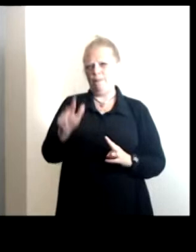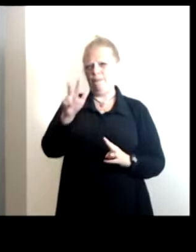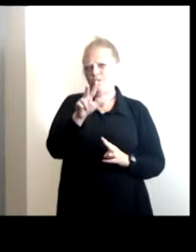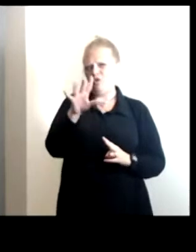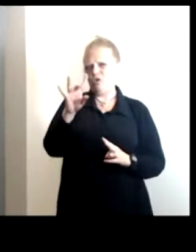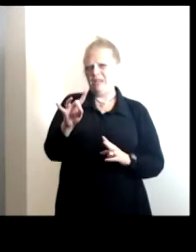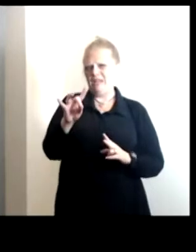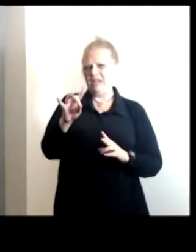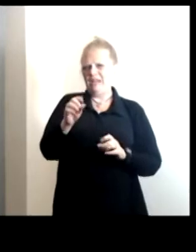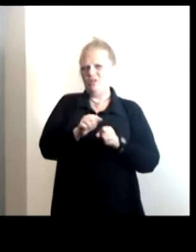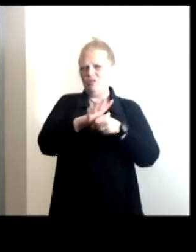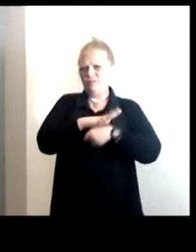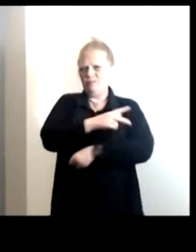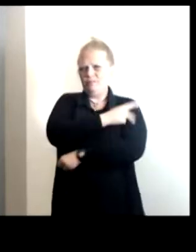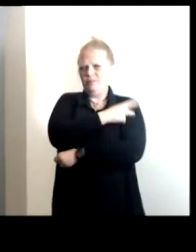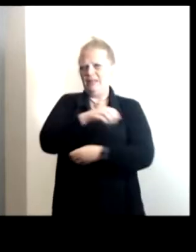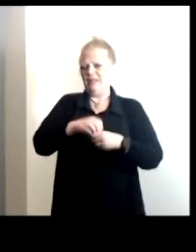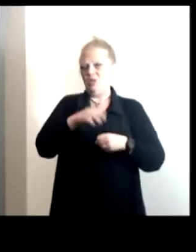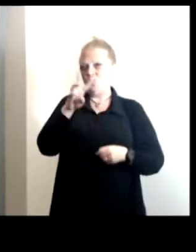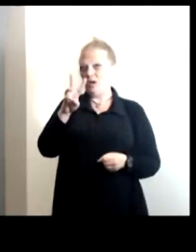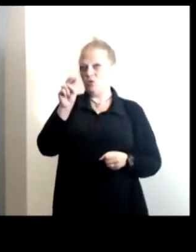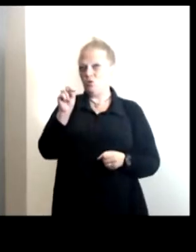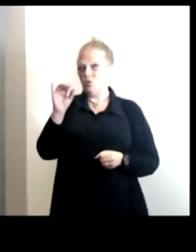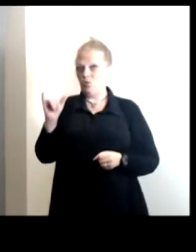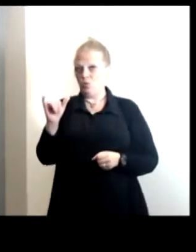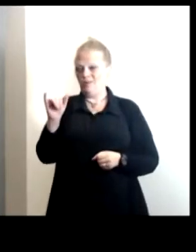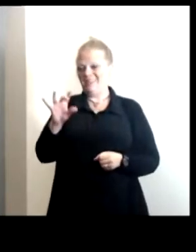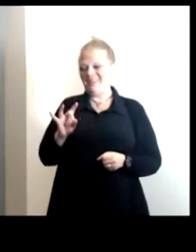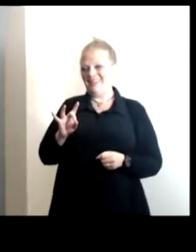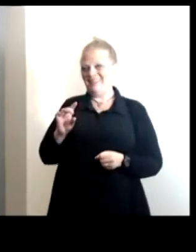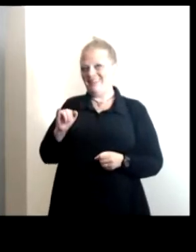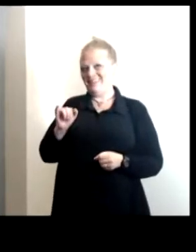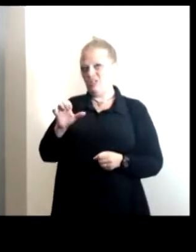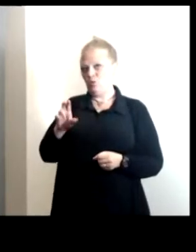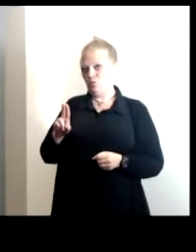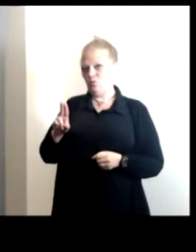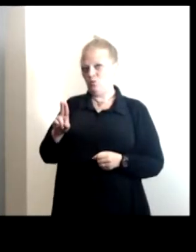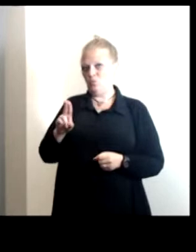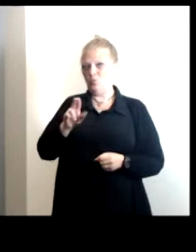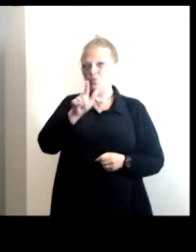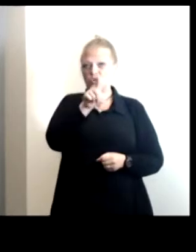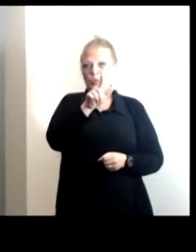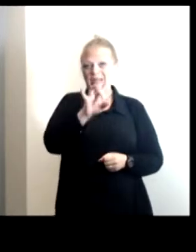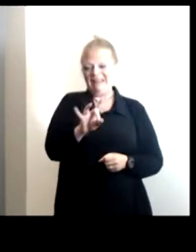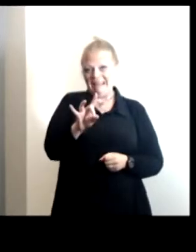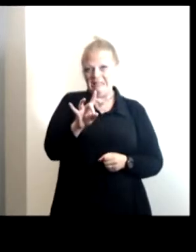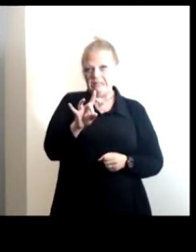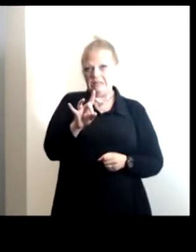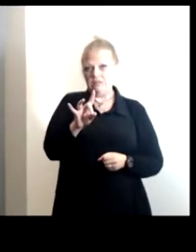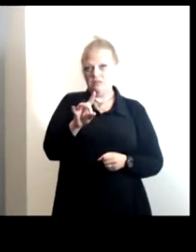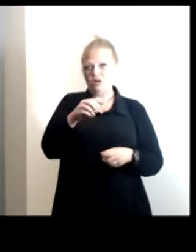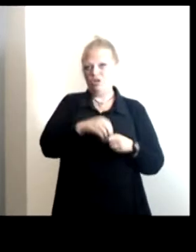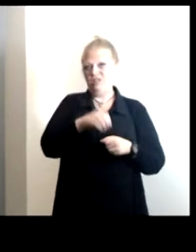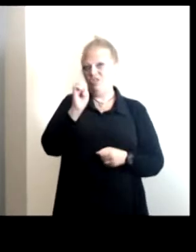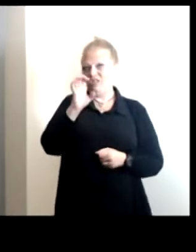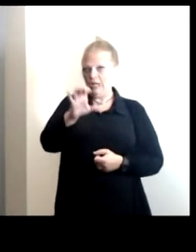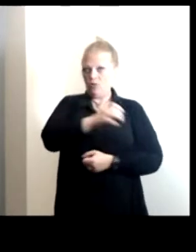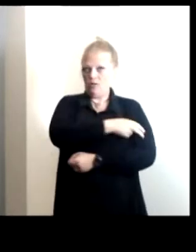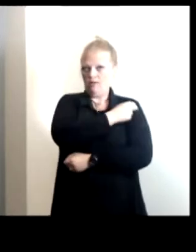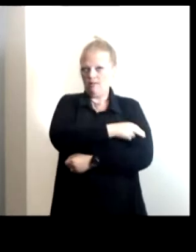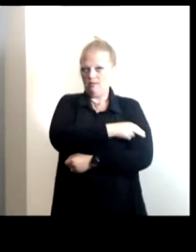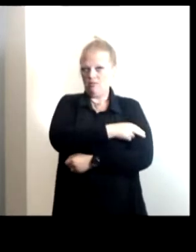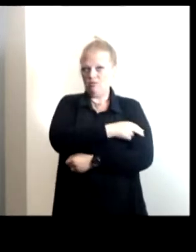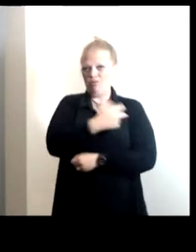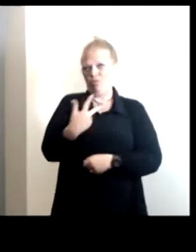38 COVID-19 patients in Western New York hospitals, of which 8 are in the ICU. 28 of those patients are in Erie County hospitals,